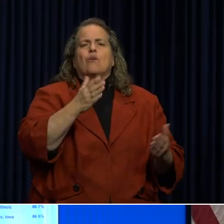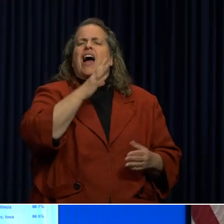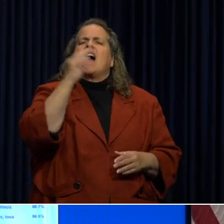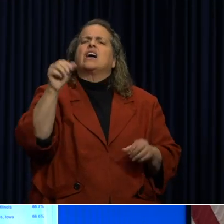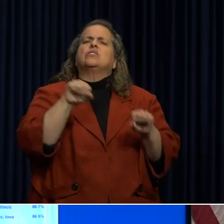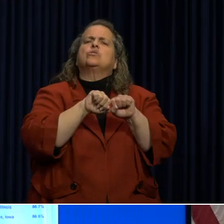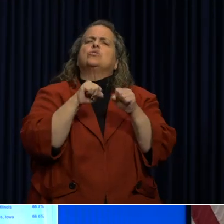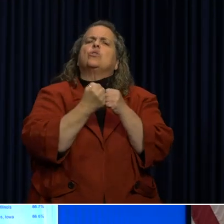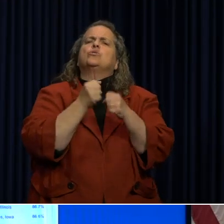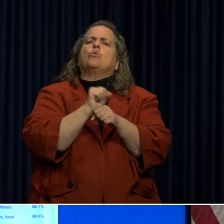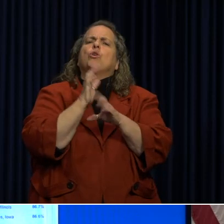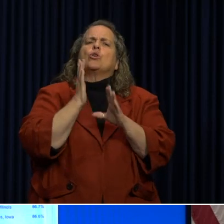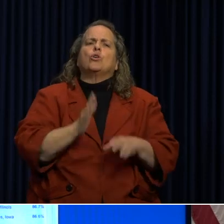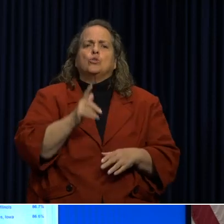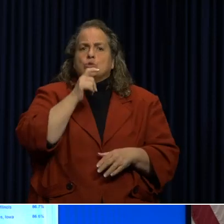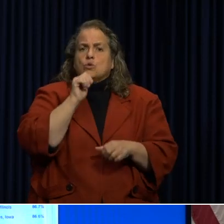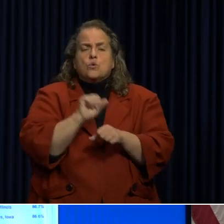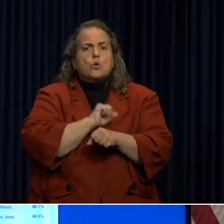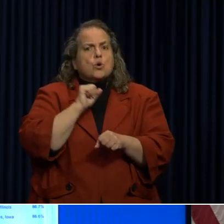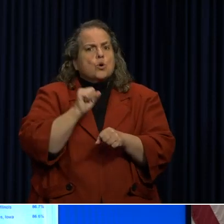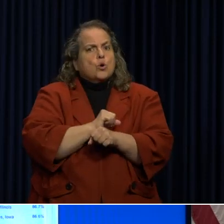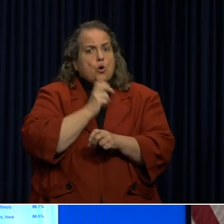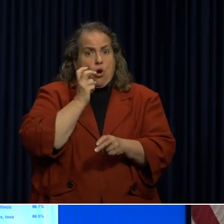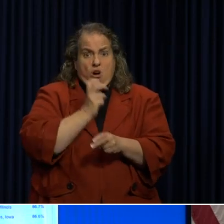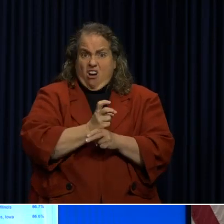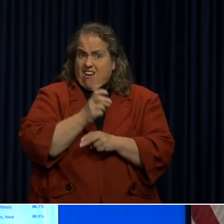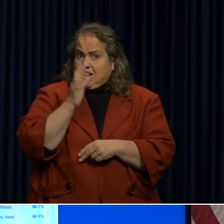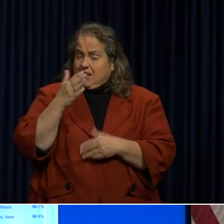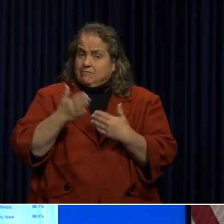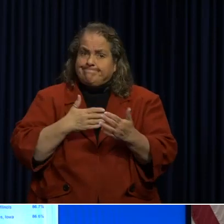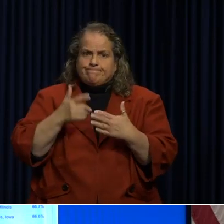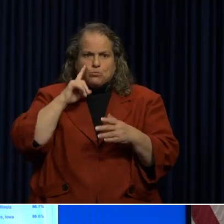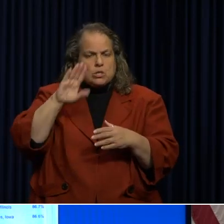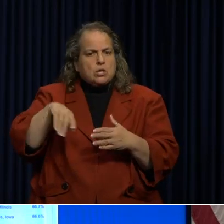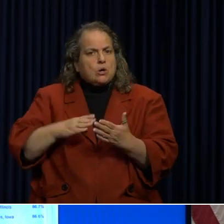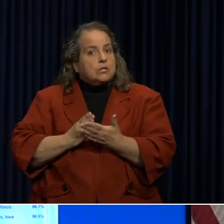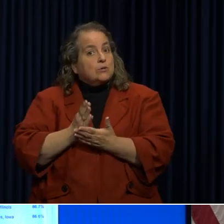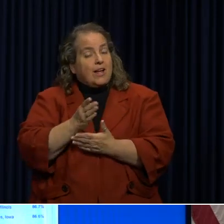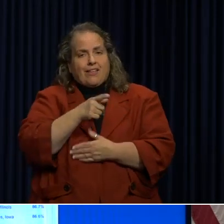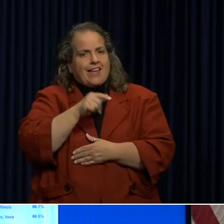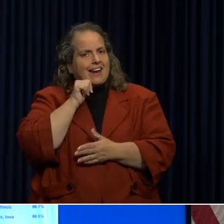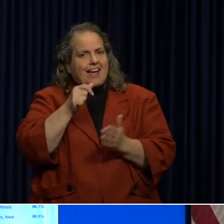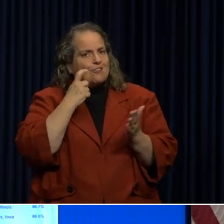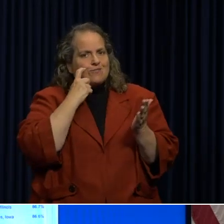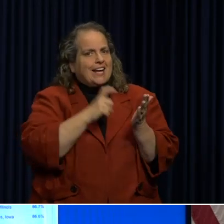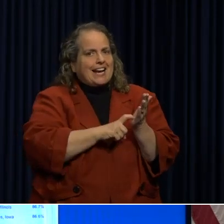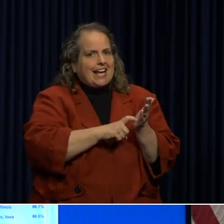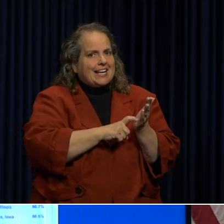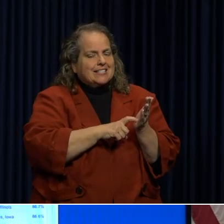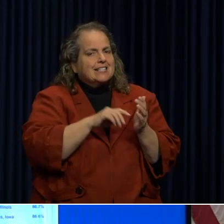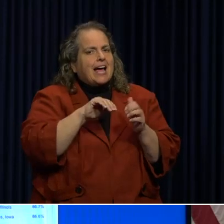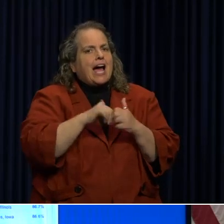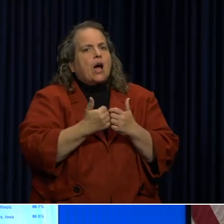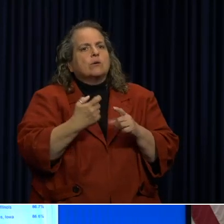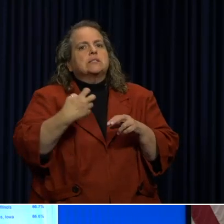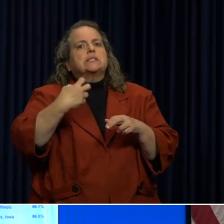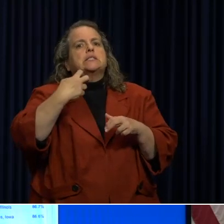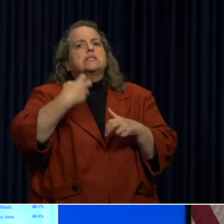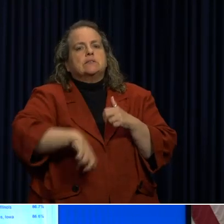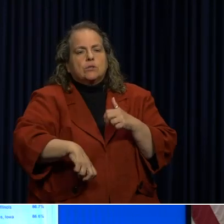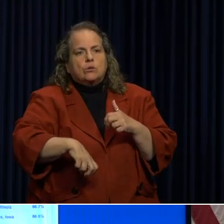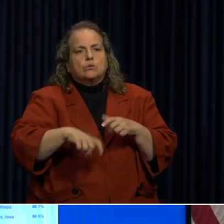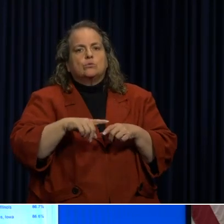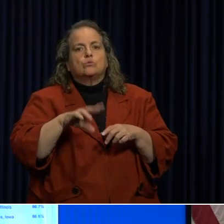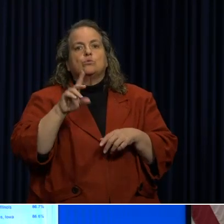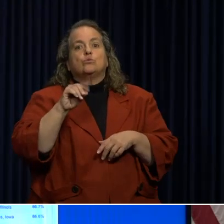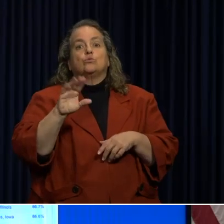workers who are working really hard even through all of this and haven't been recognized about how difficult it can be to do their job